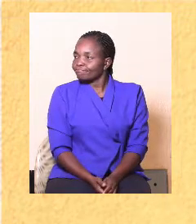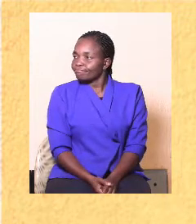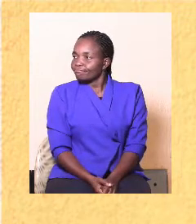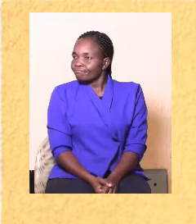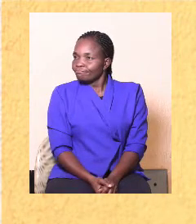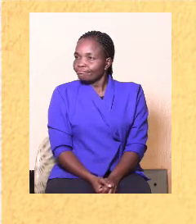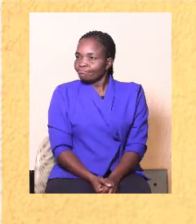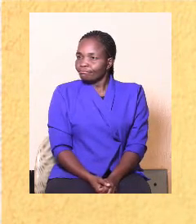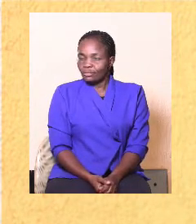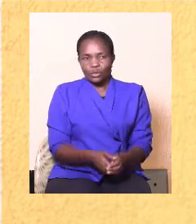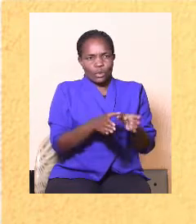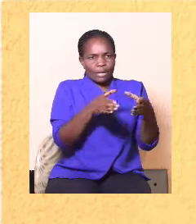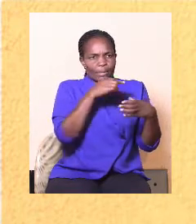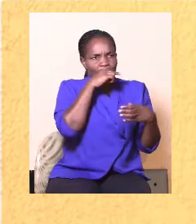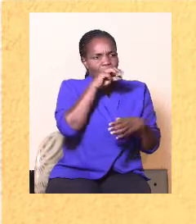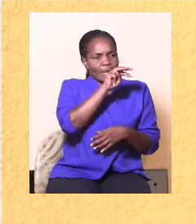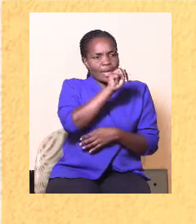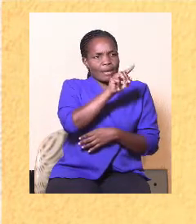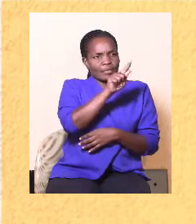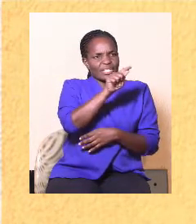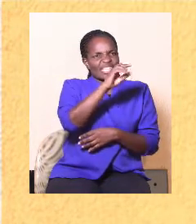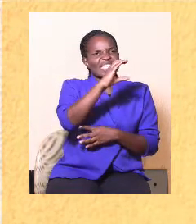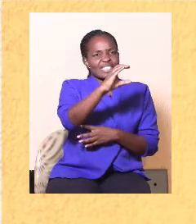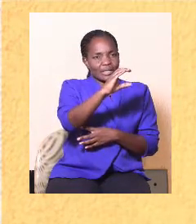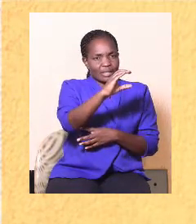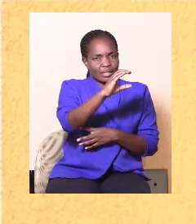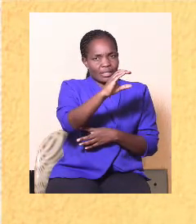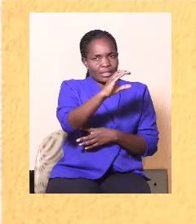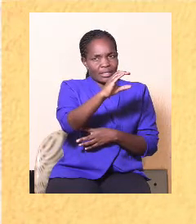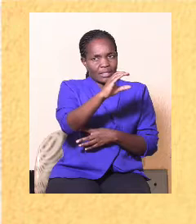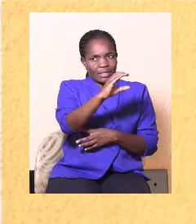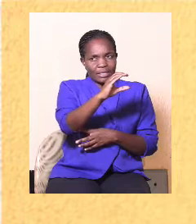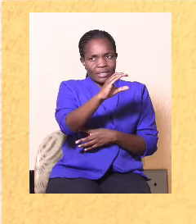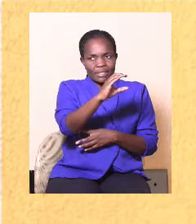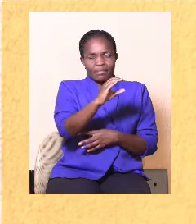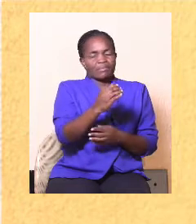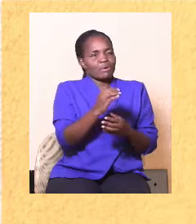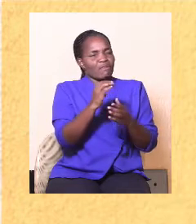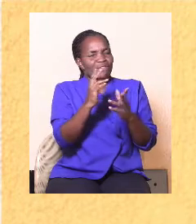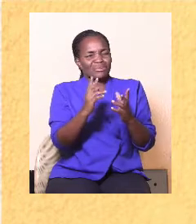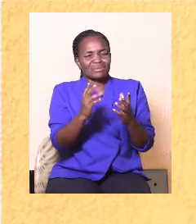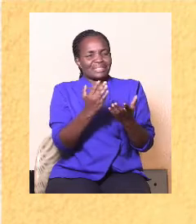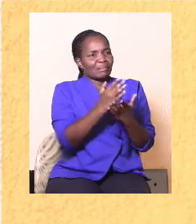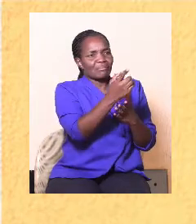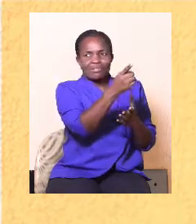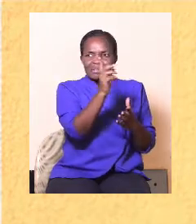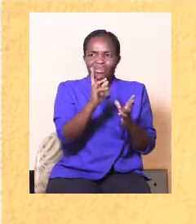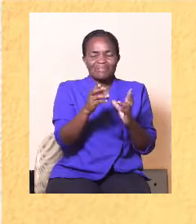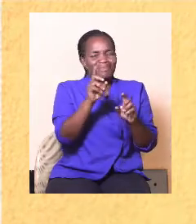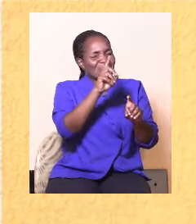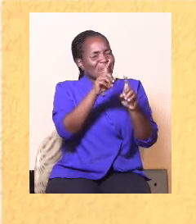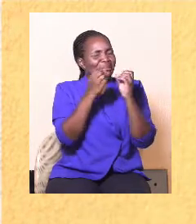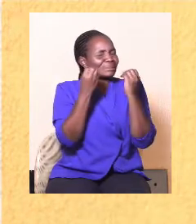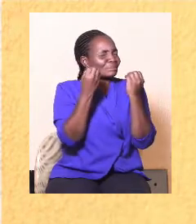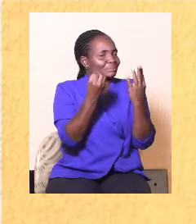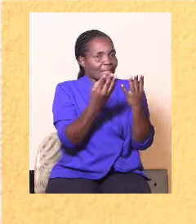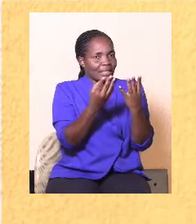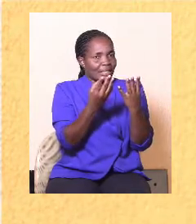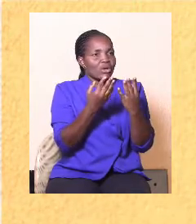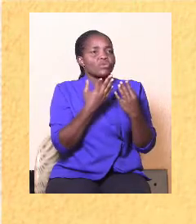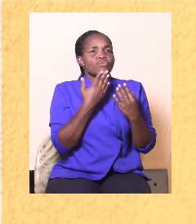So MTC, I believe there will be people who have got queries and additional questions to ask. MTC is